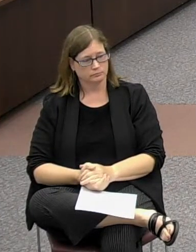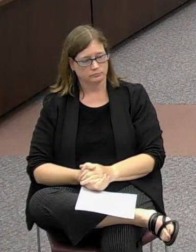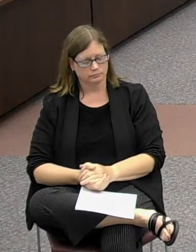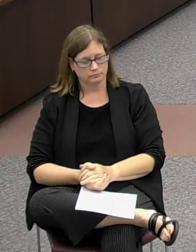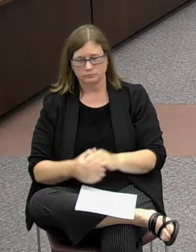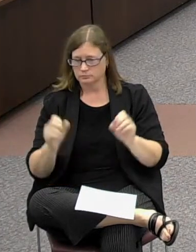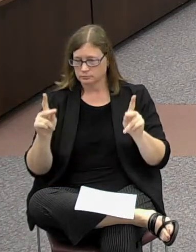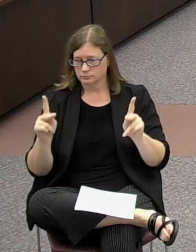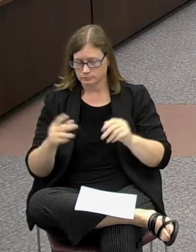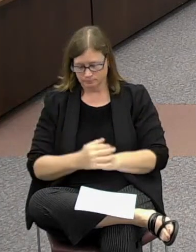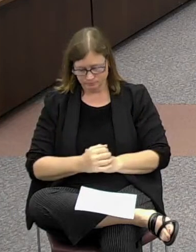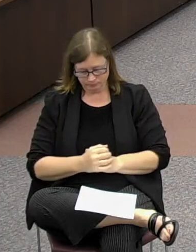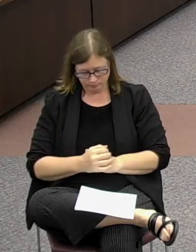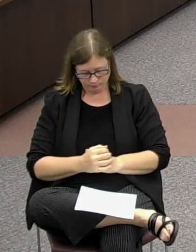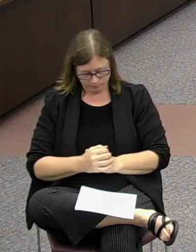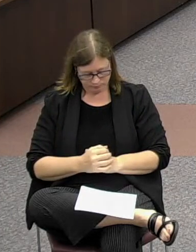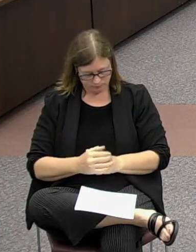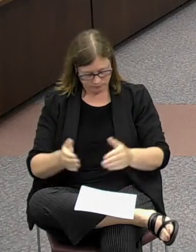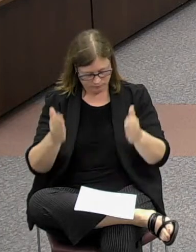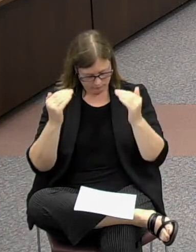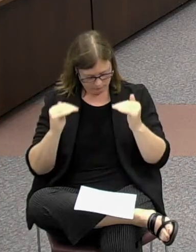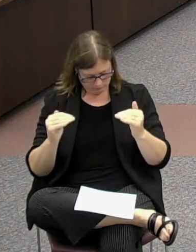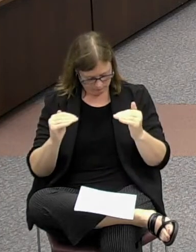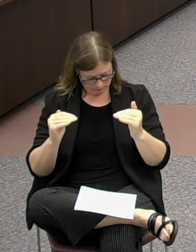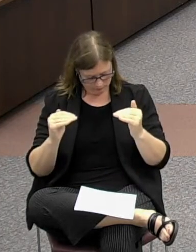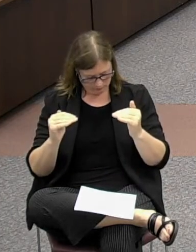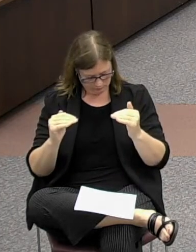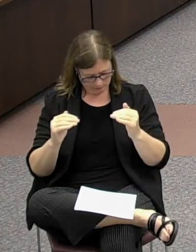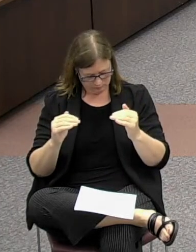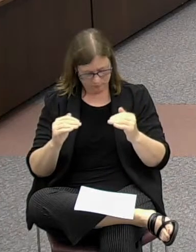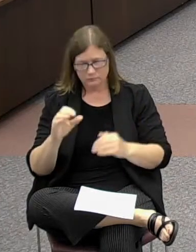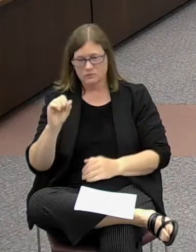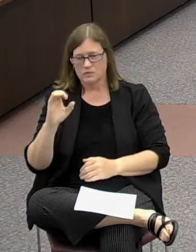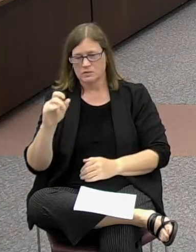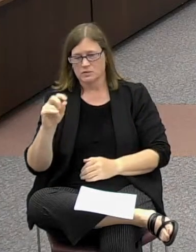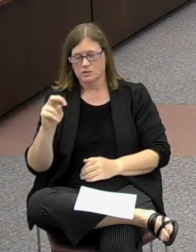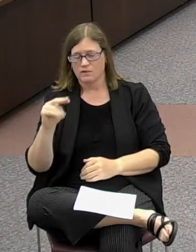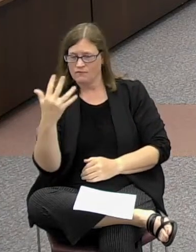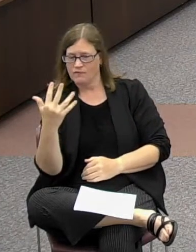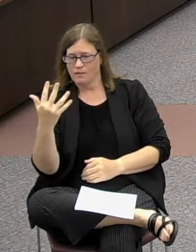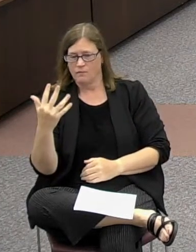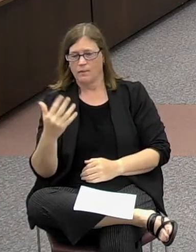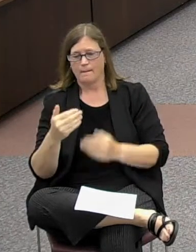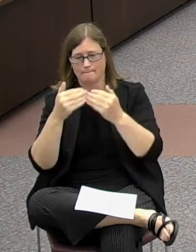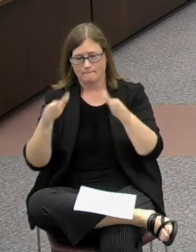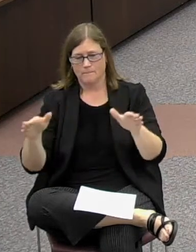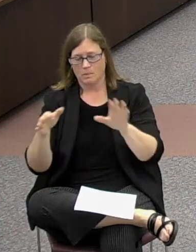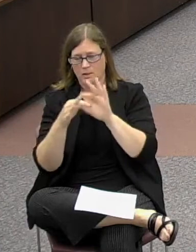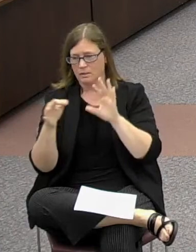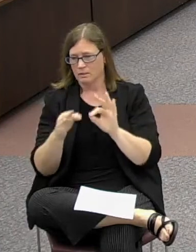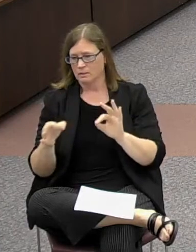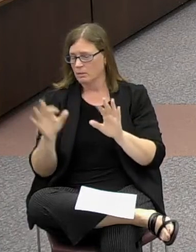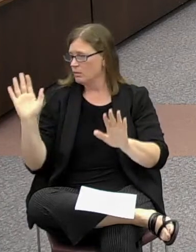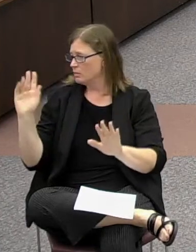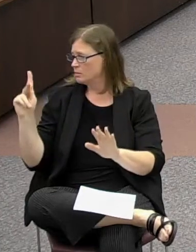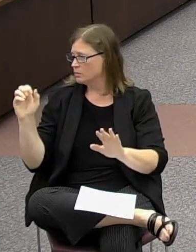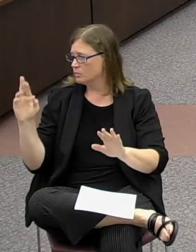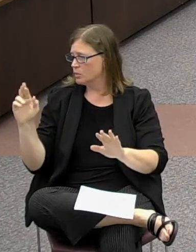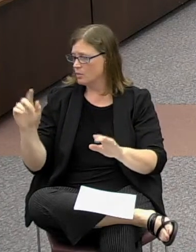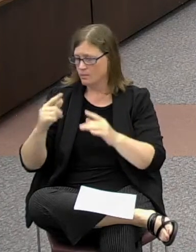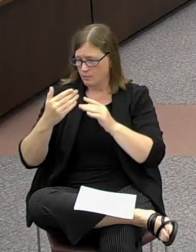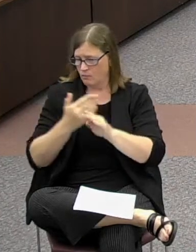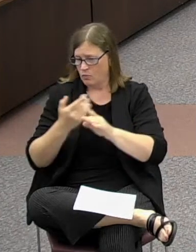All right. Jumping down to section 5, public comment. We do have one person that signed up this evening. Mr. Herbert, before